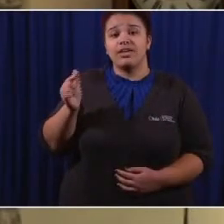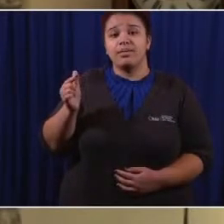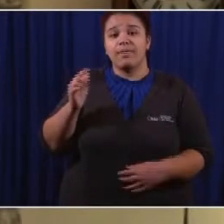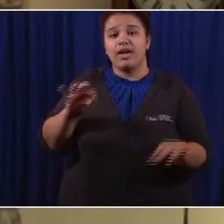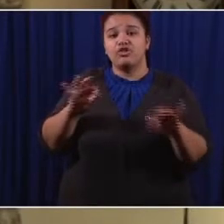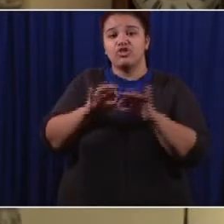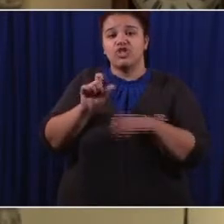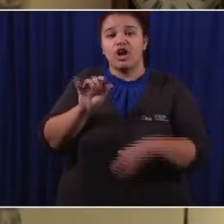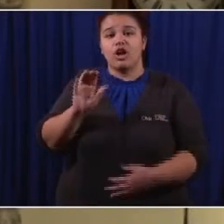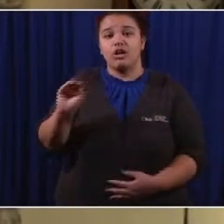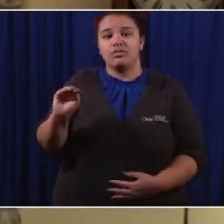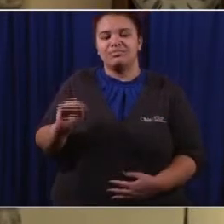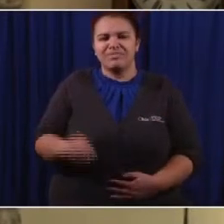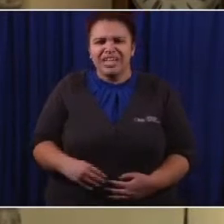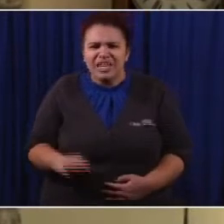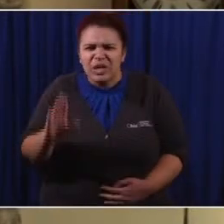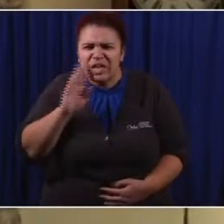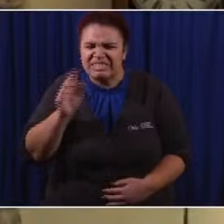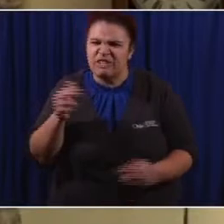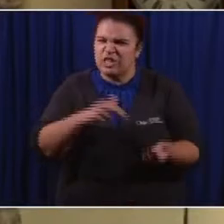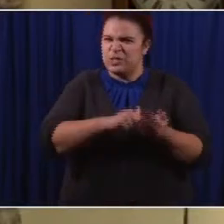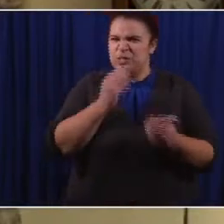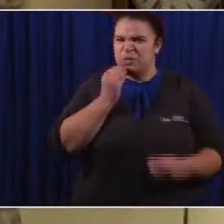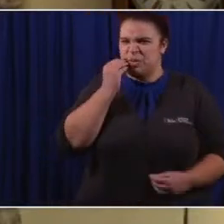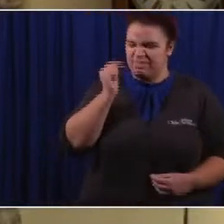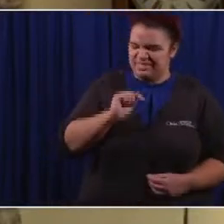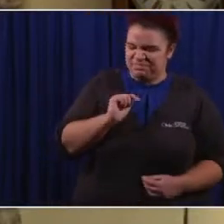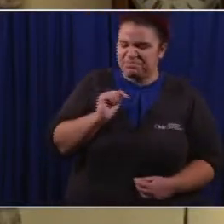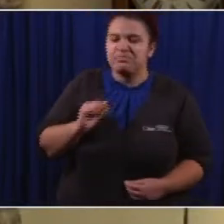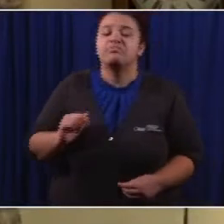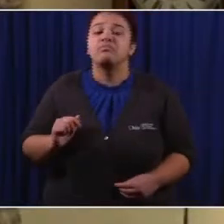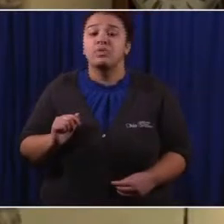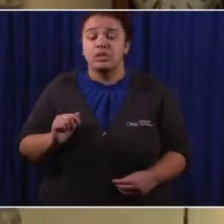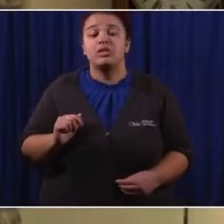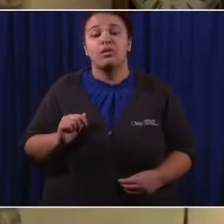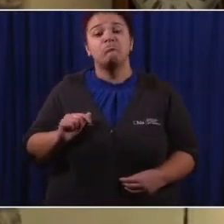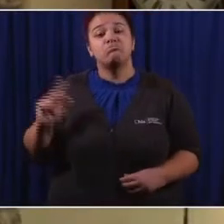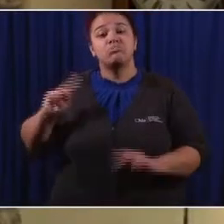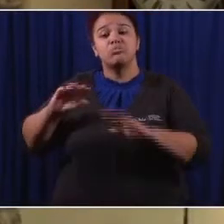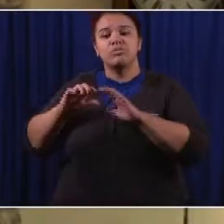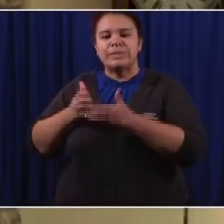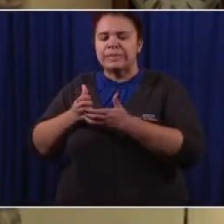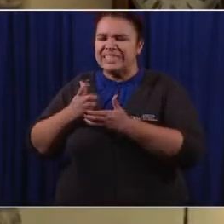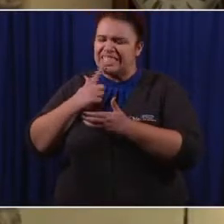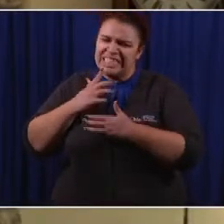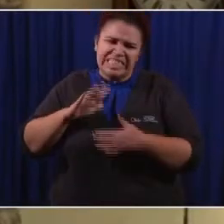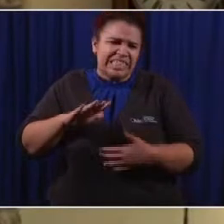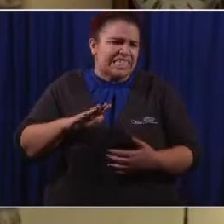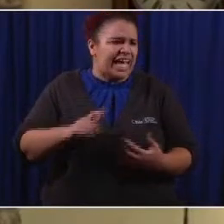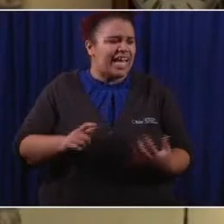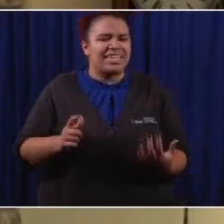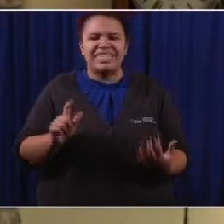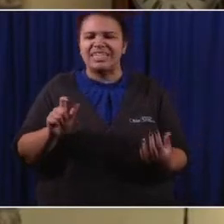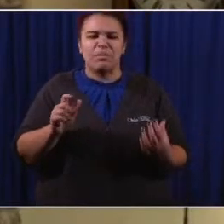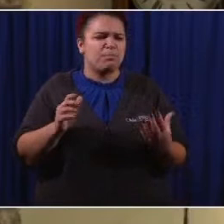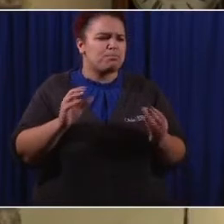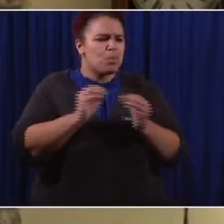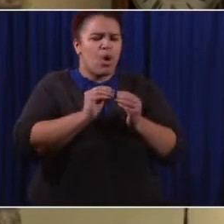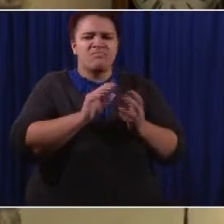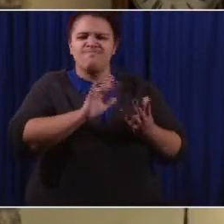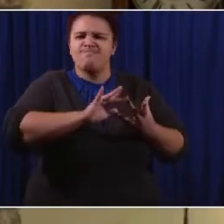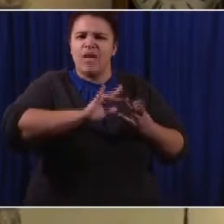nursing homes for a moment. We heard from a group of Ohioans who are pushing for some way to offer additional care or FaceTime with their loved ones in nursing